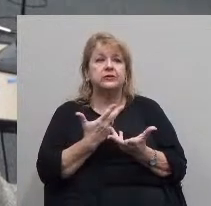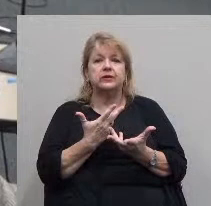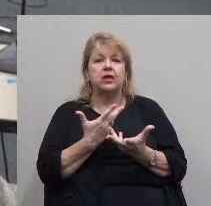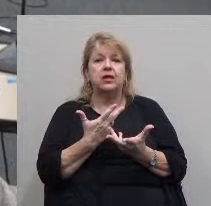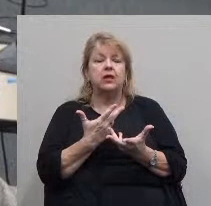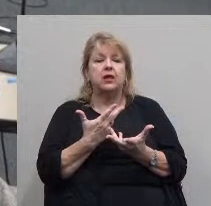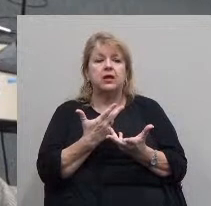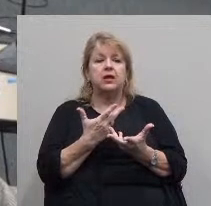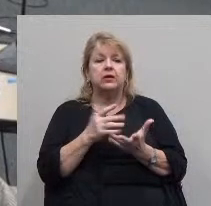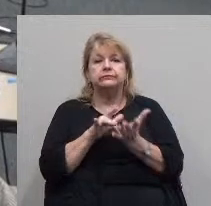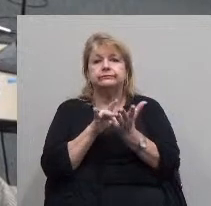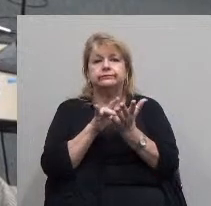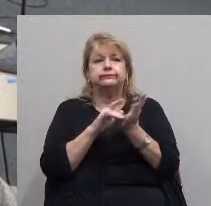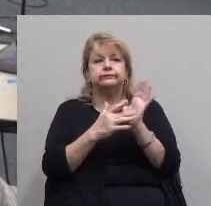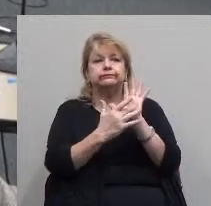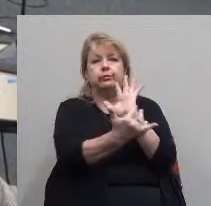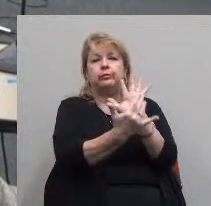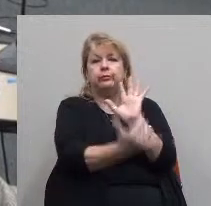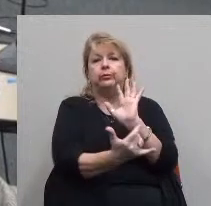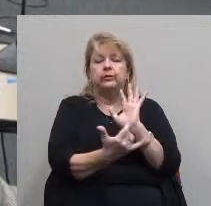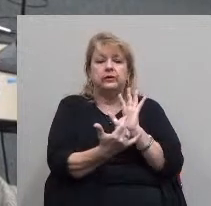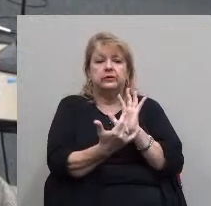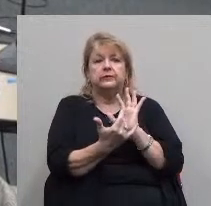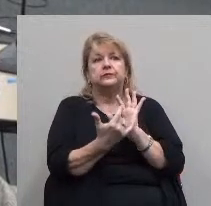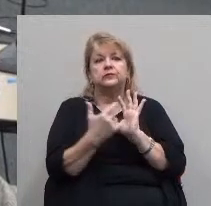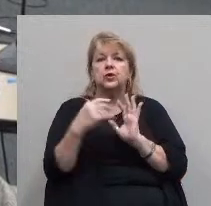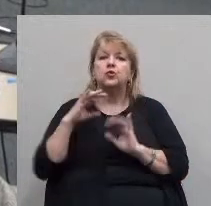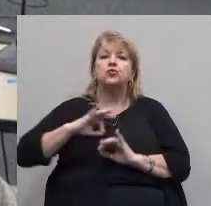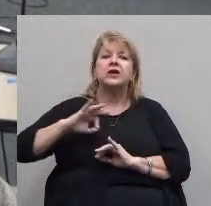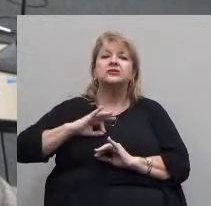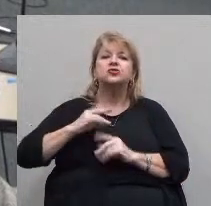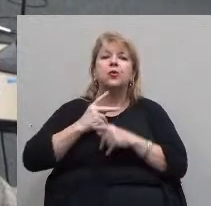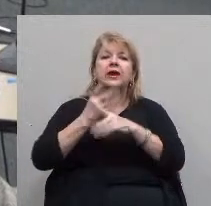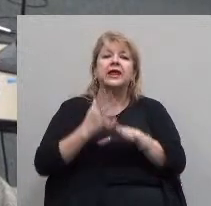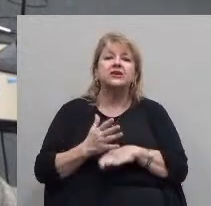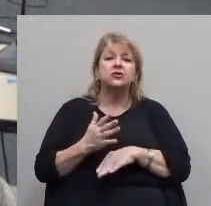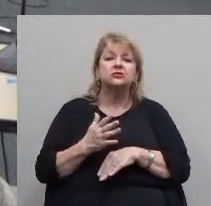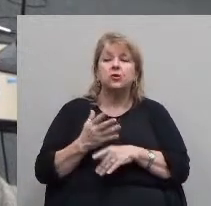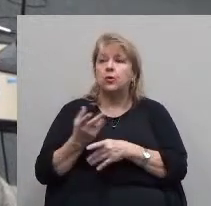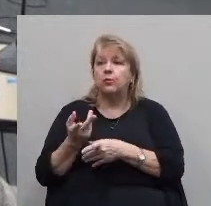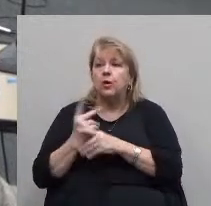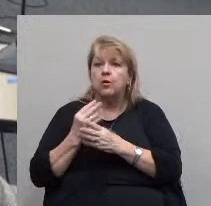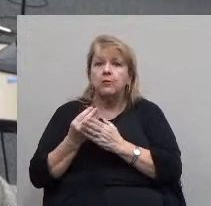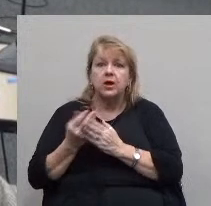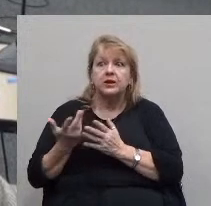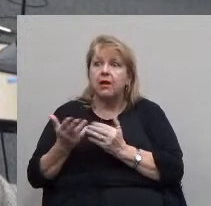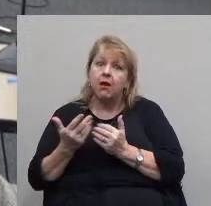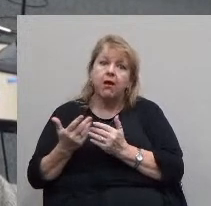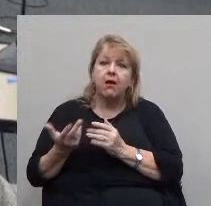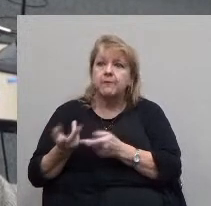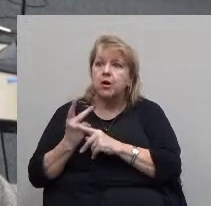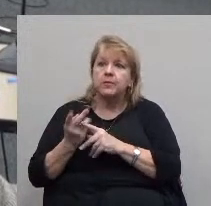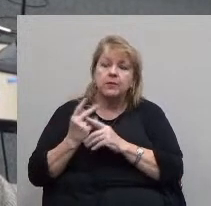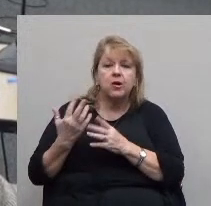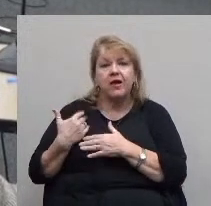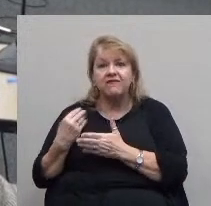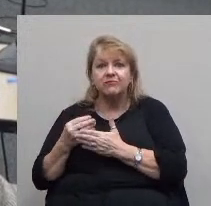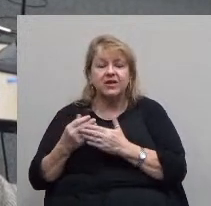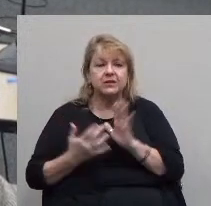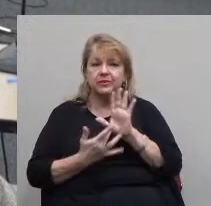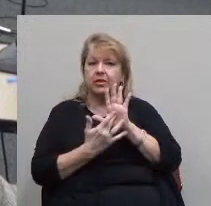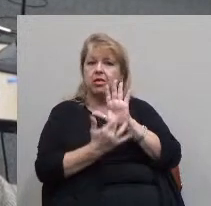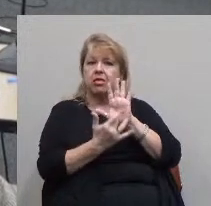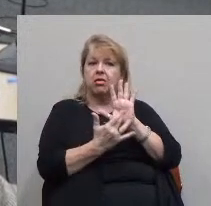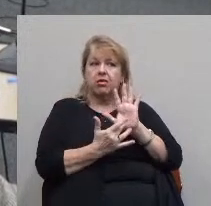their savings, their checking. And it's like one of the top things I hear across the state. And so whenever you have a legislator telling me, hey, I'm running this